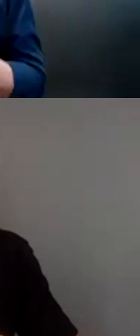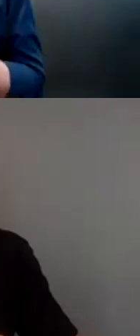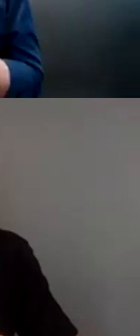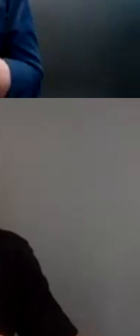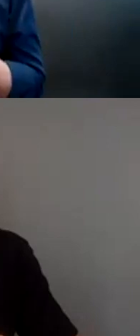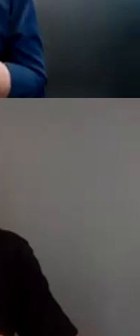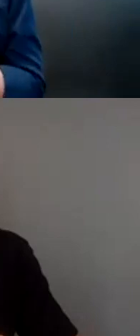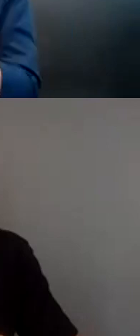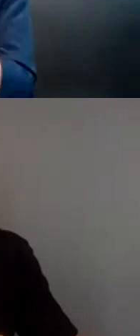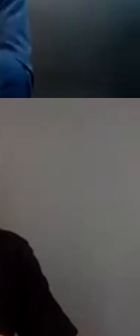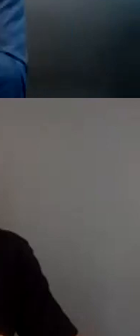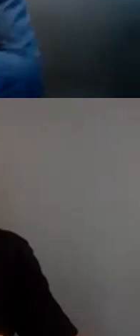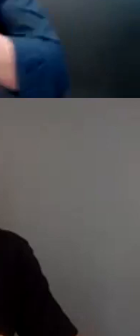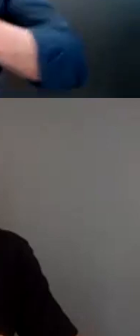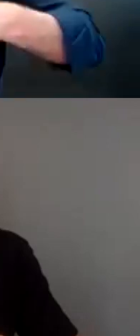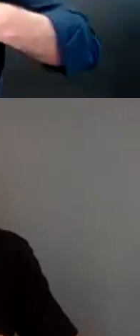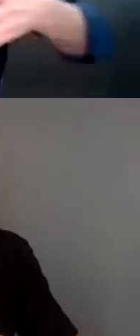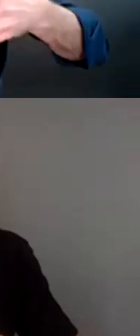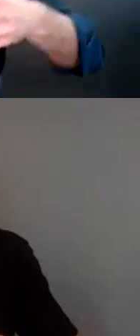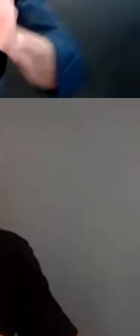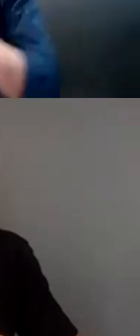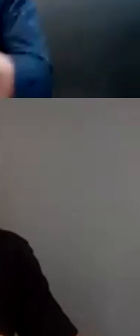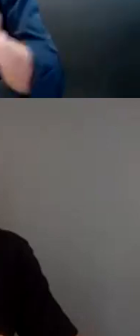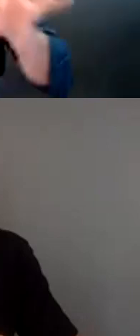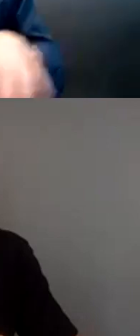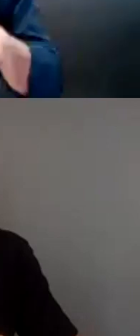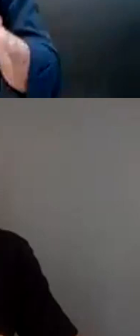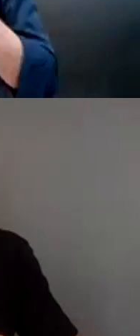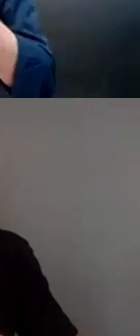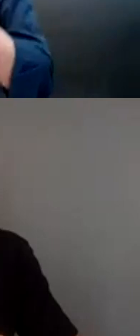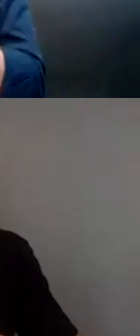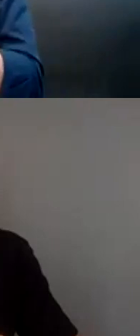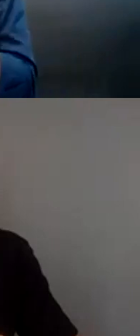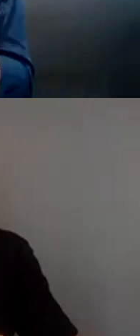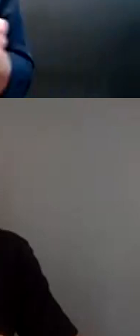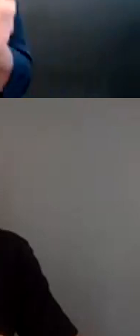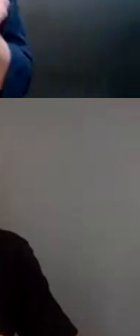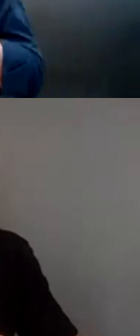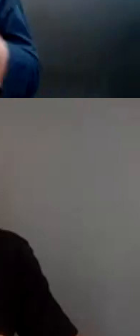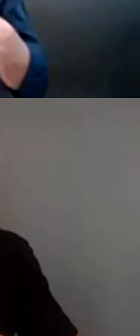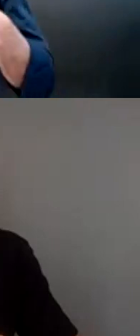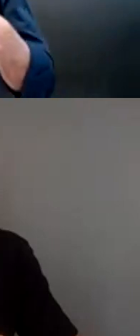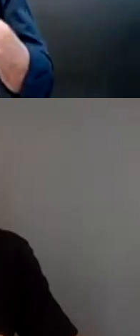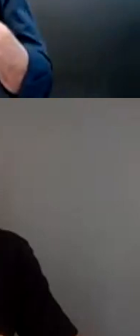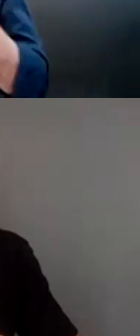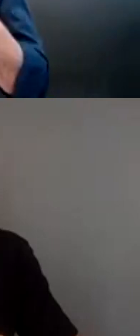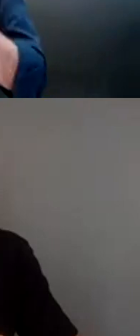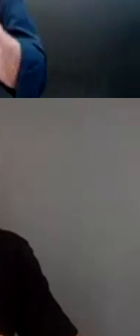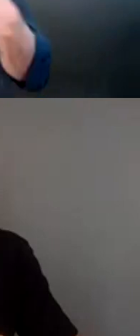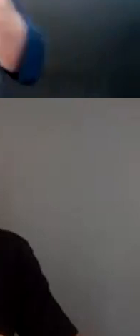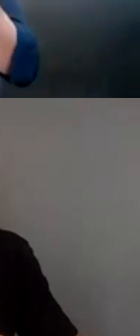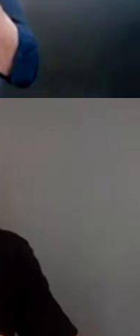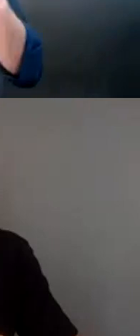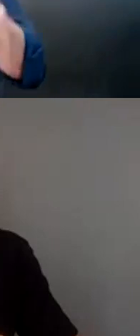to find a way to identify those outcomes that can speak to policymakers. But it is in the work of working